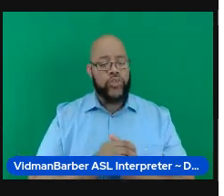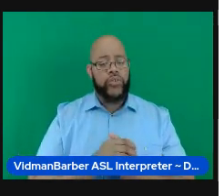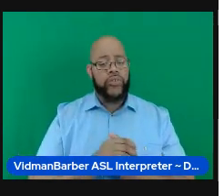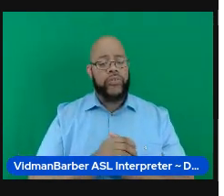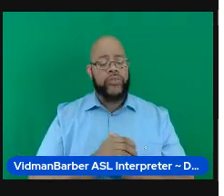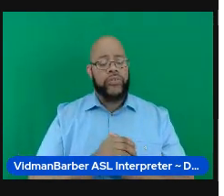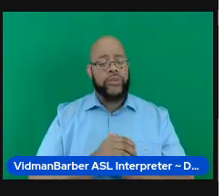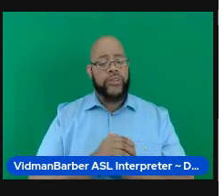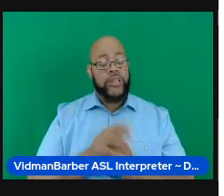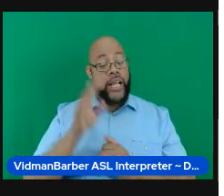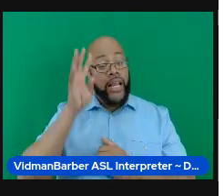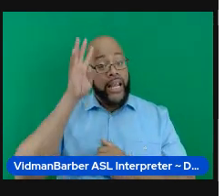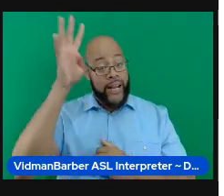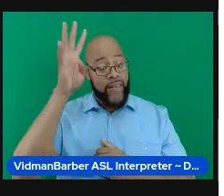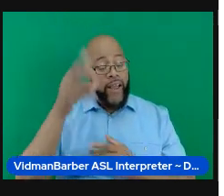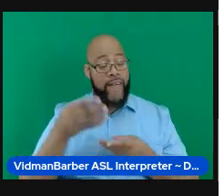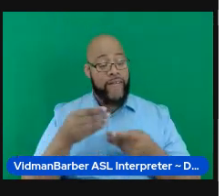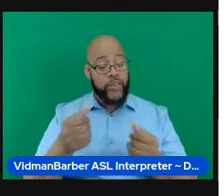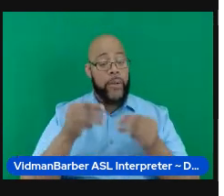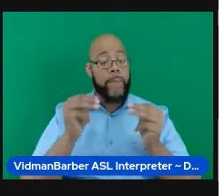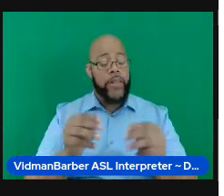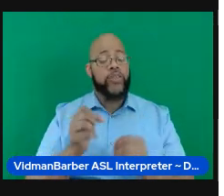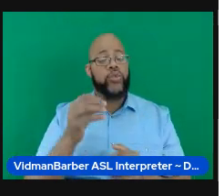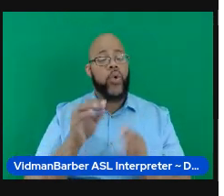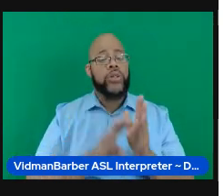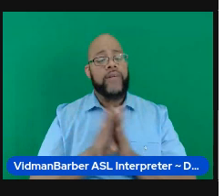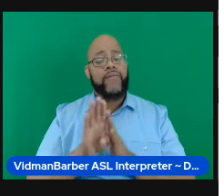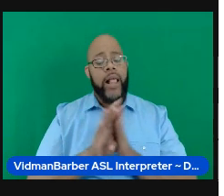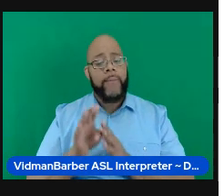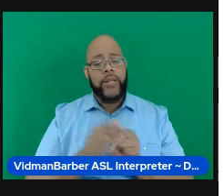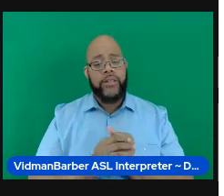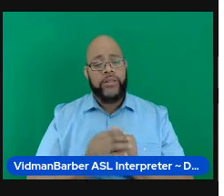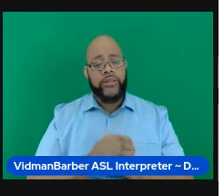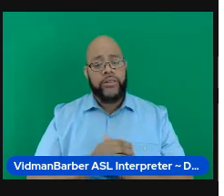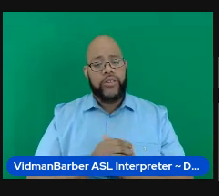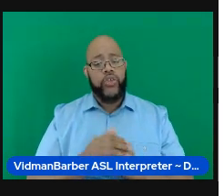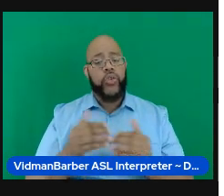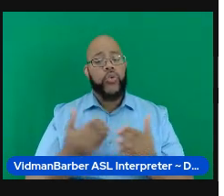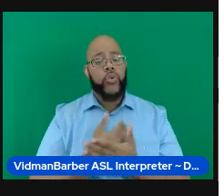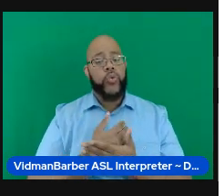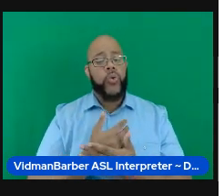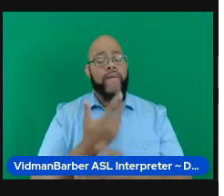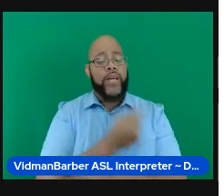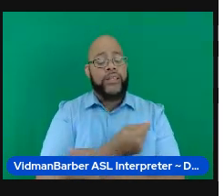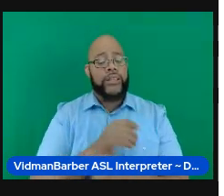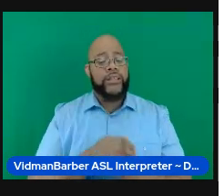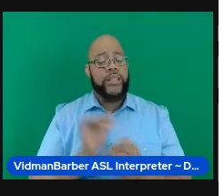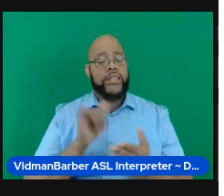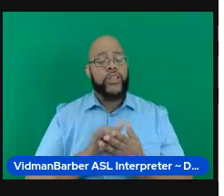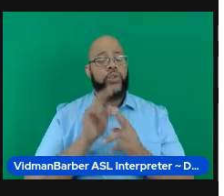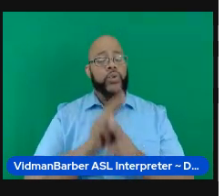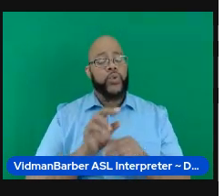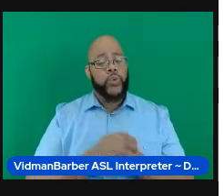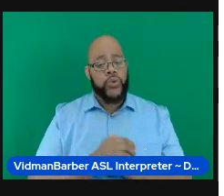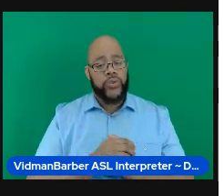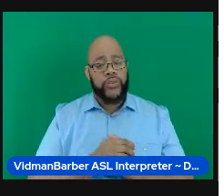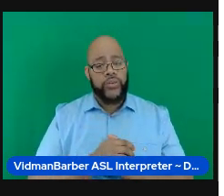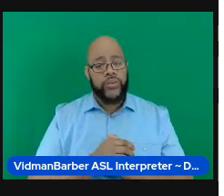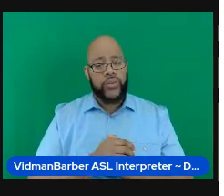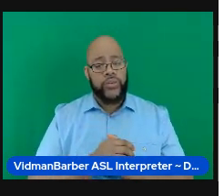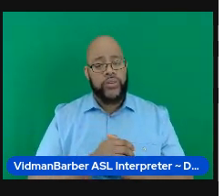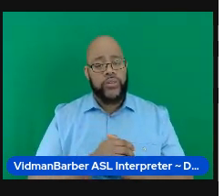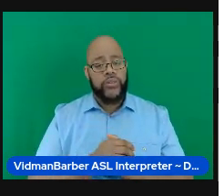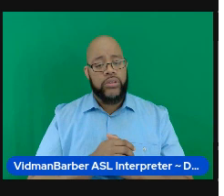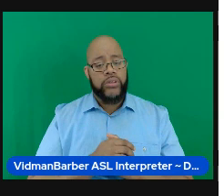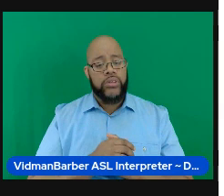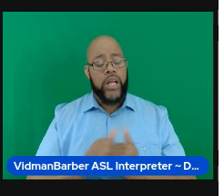efficient method for developing a novel vaccine formulation is to use a